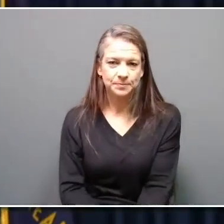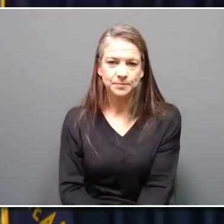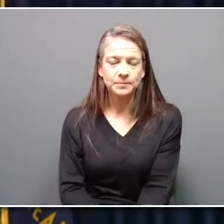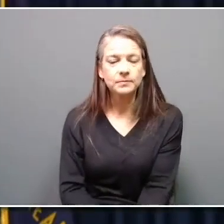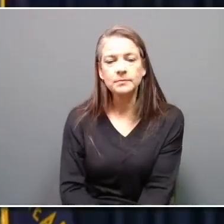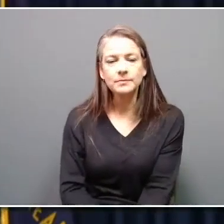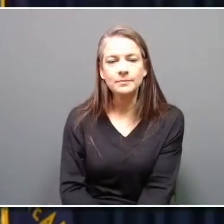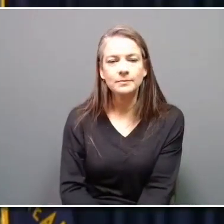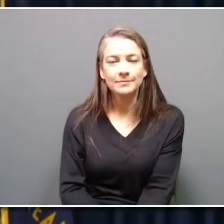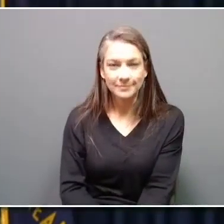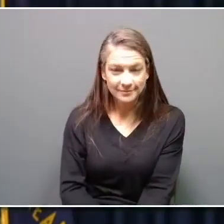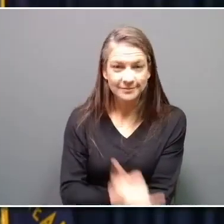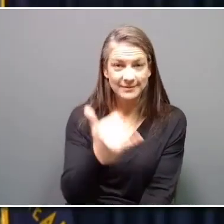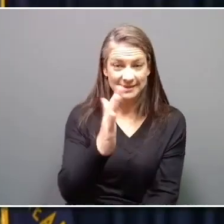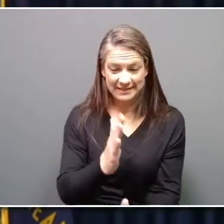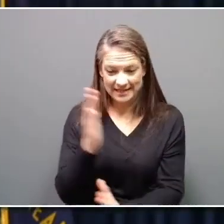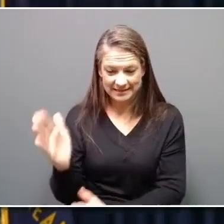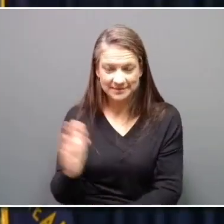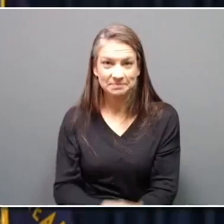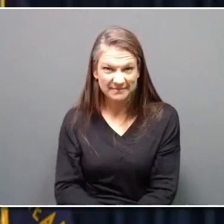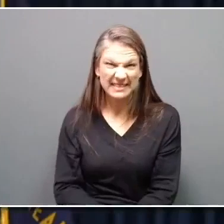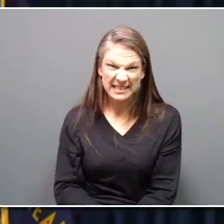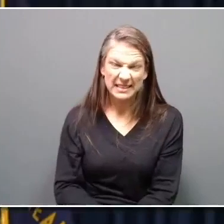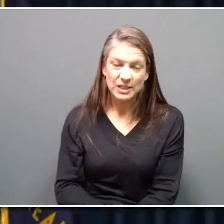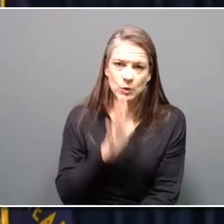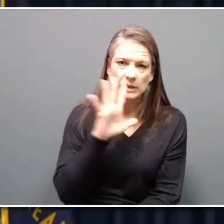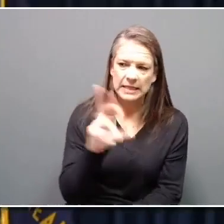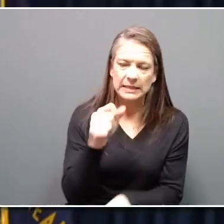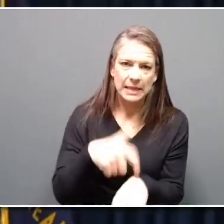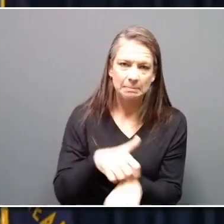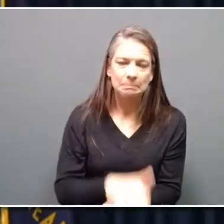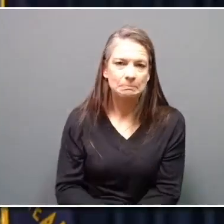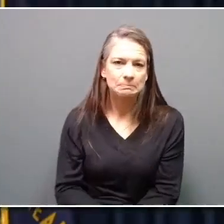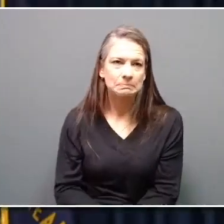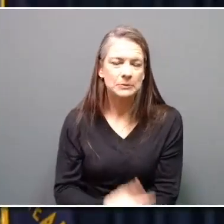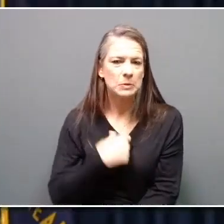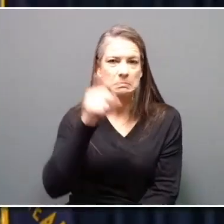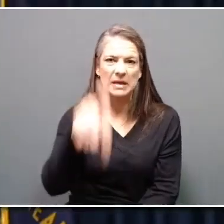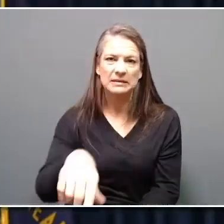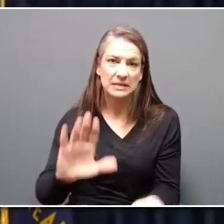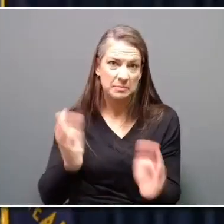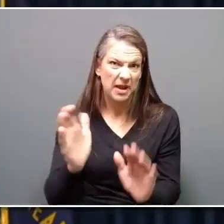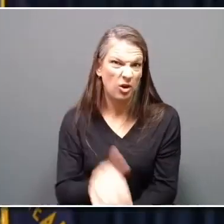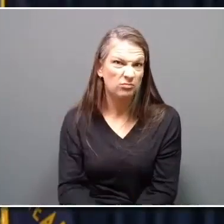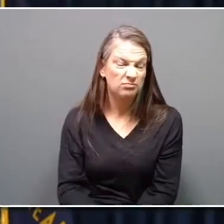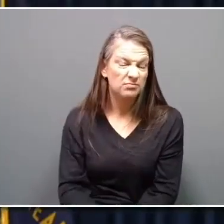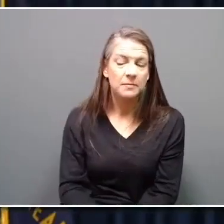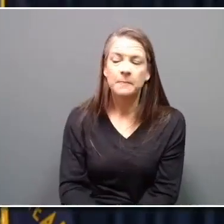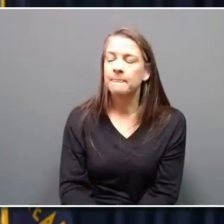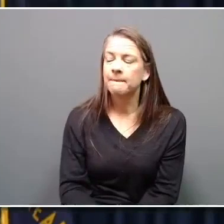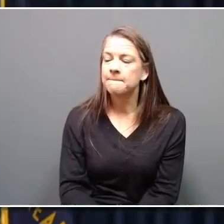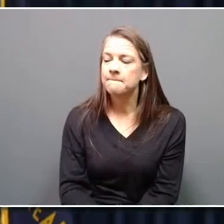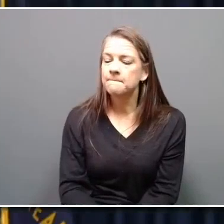the next segment, which is going to take some time, we're going to go through comparisons of the